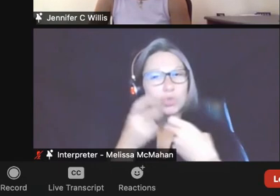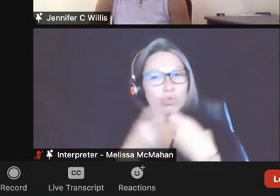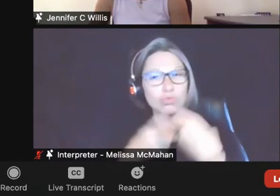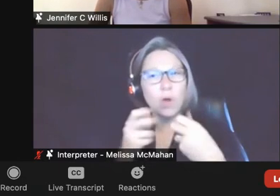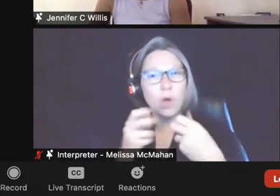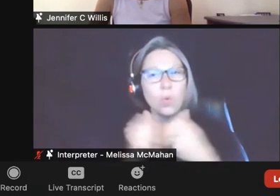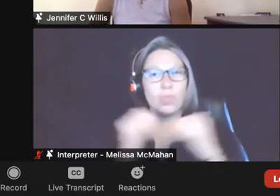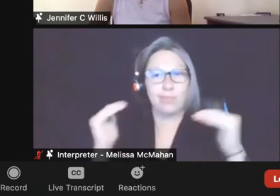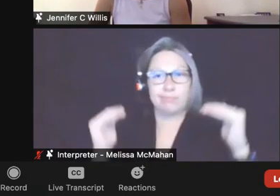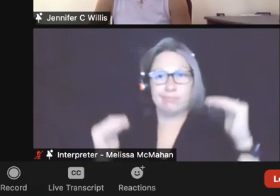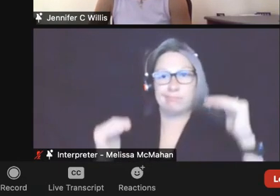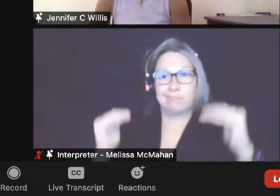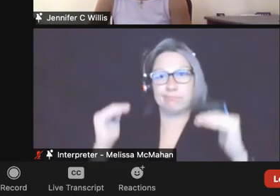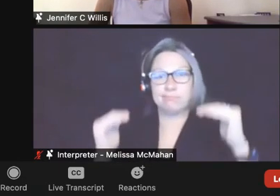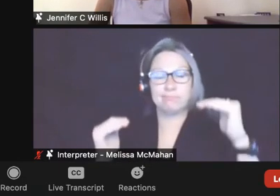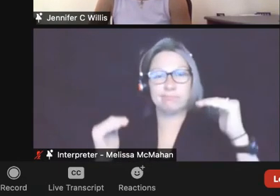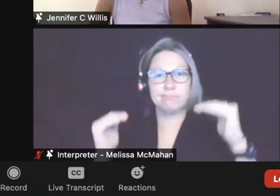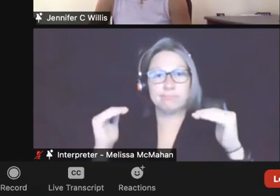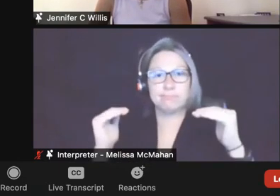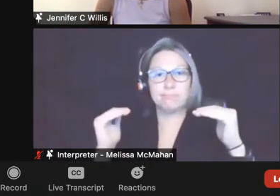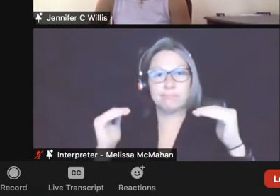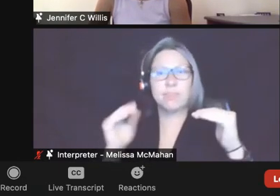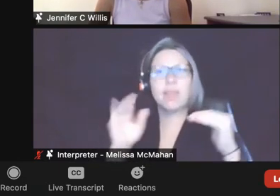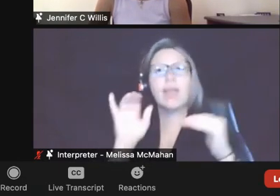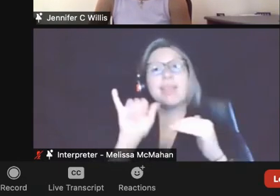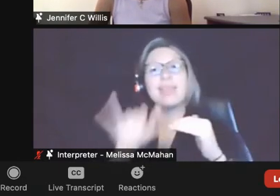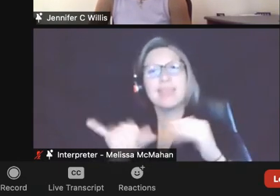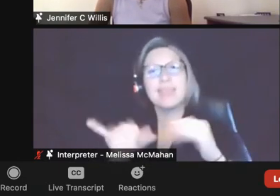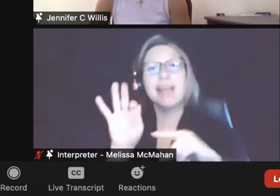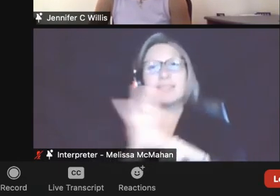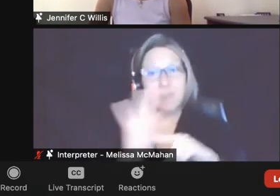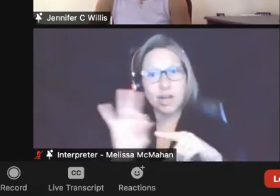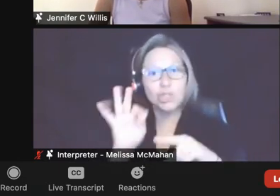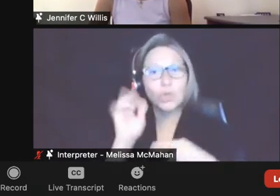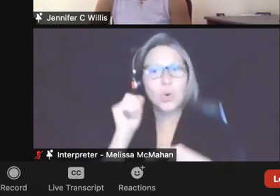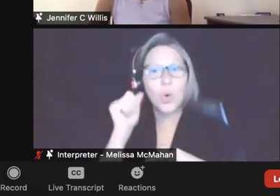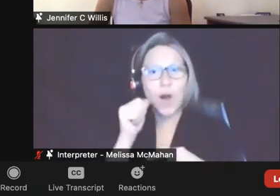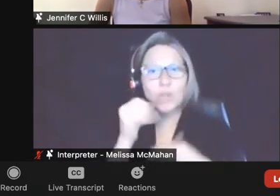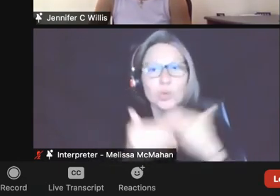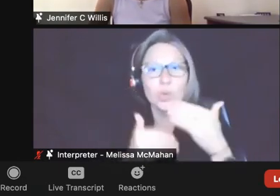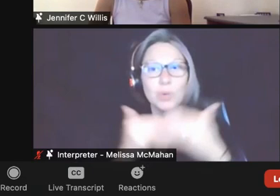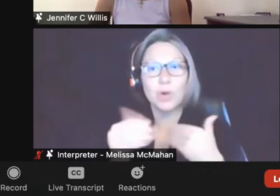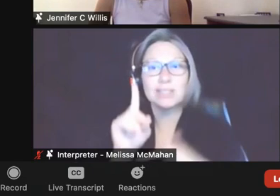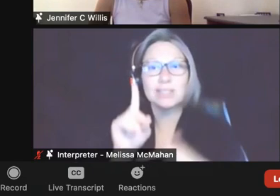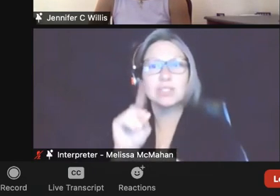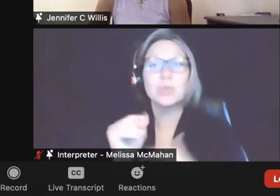balance, right? Which is a functional auditory processing disorder, even if it's not a clinical one.